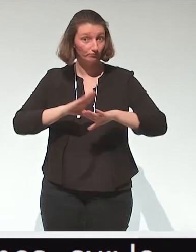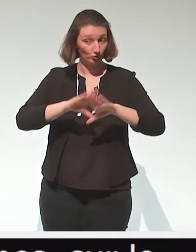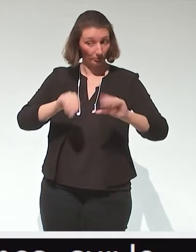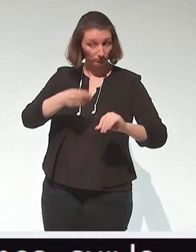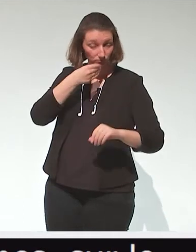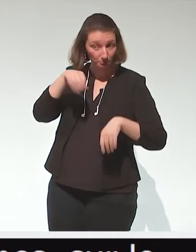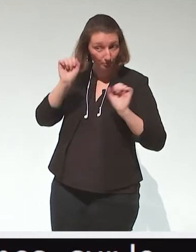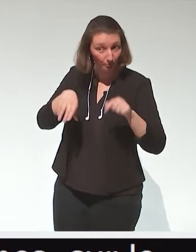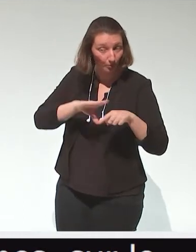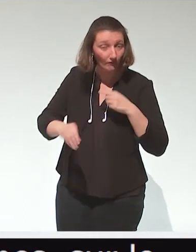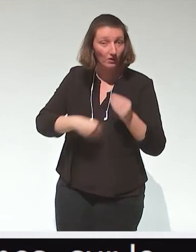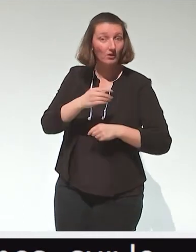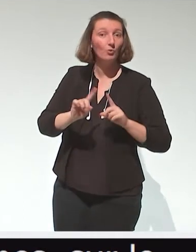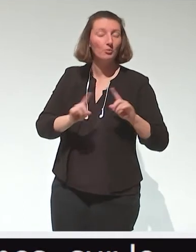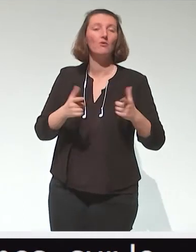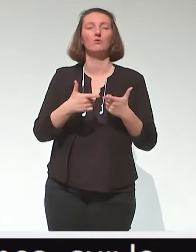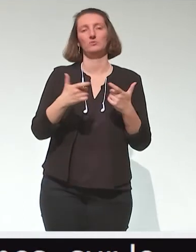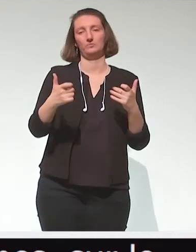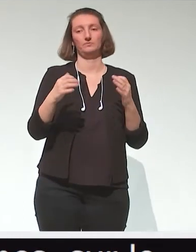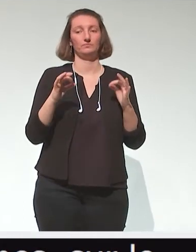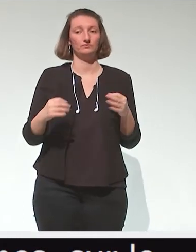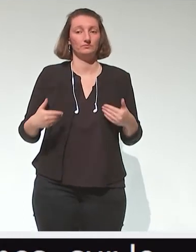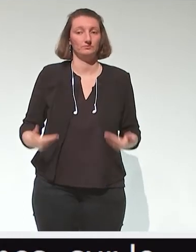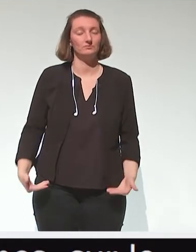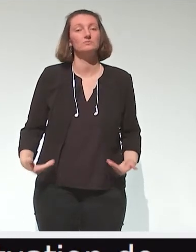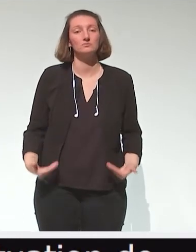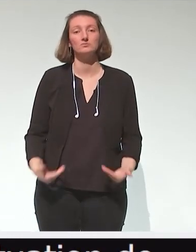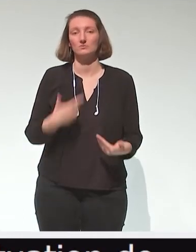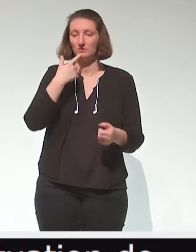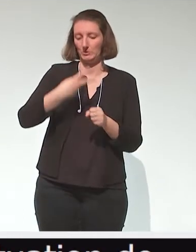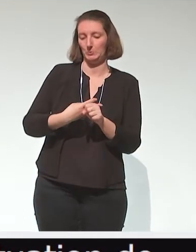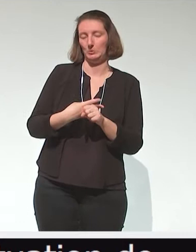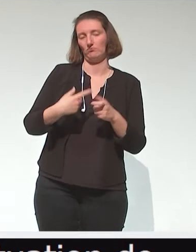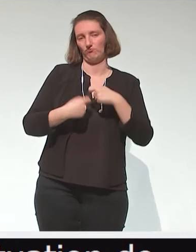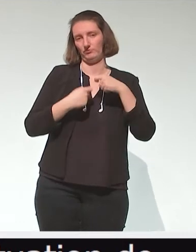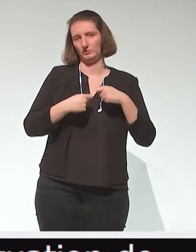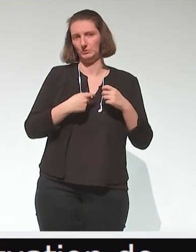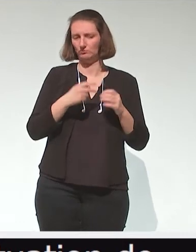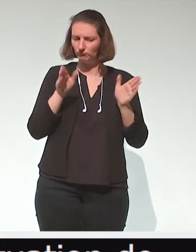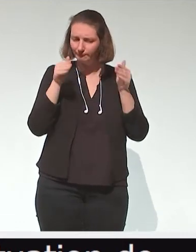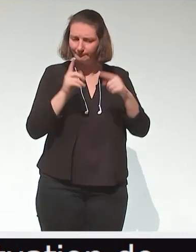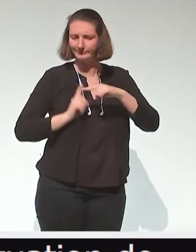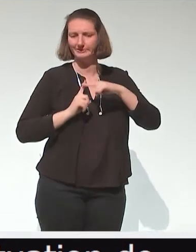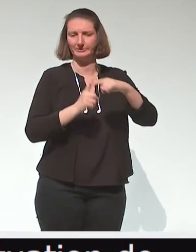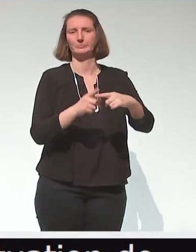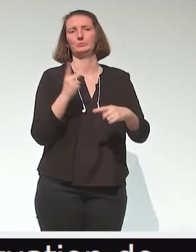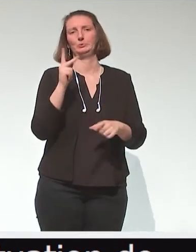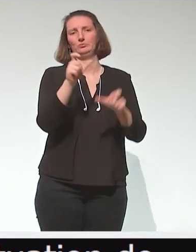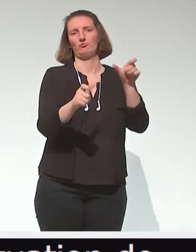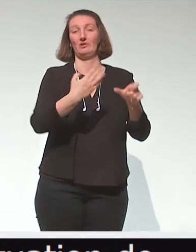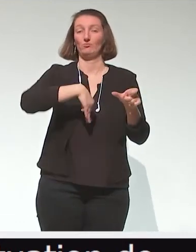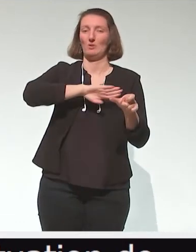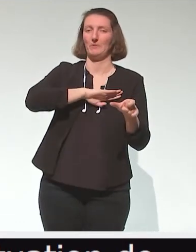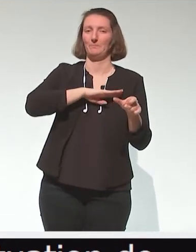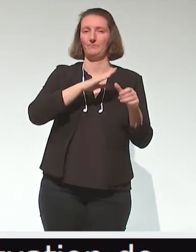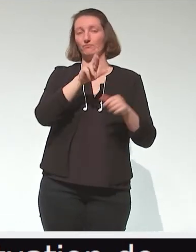and if the accommodation can be introduced. So this is a self-assessment tool, as